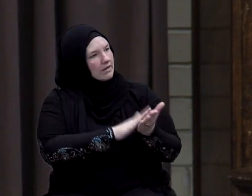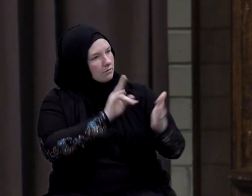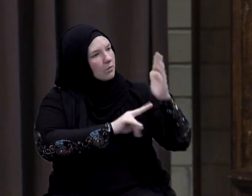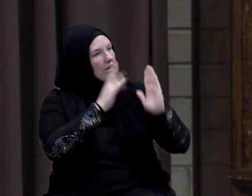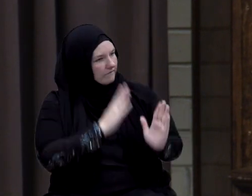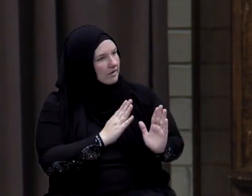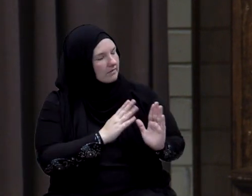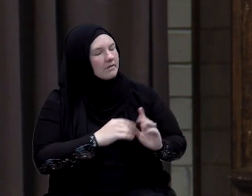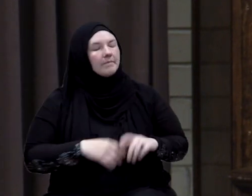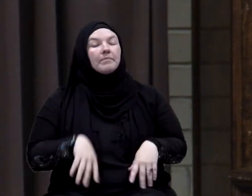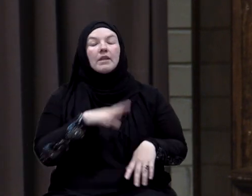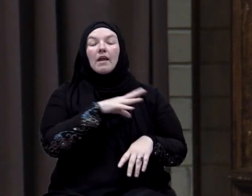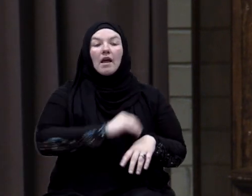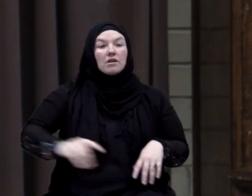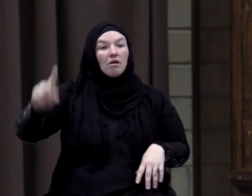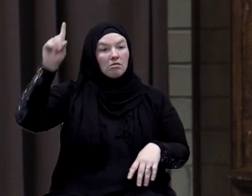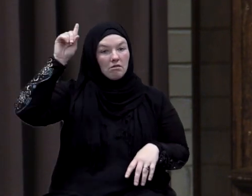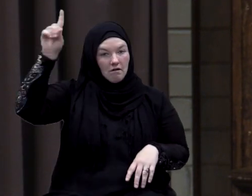subhanahu wa ta'ala